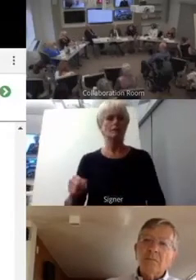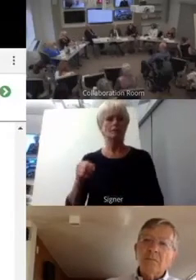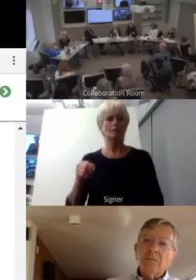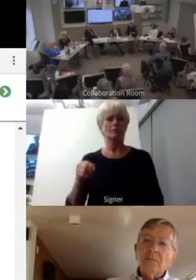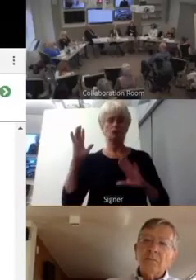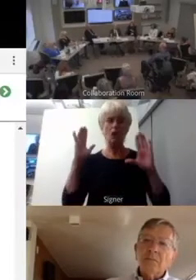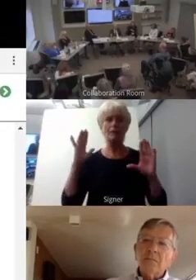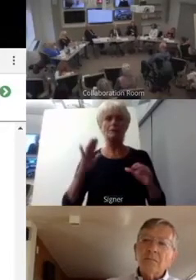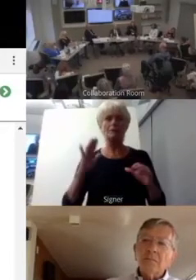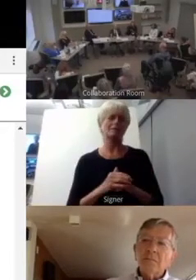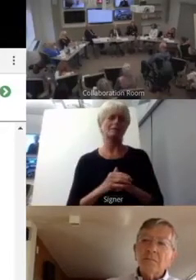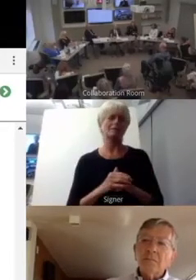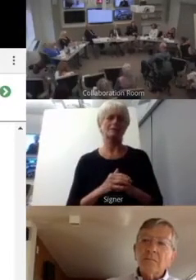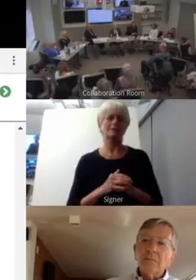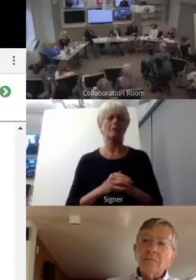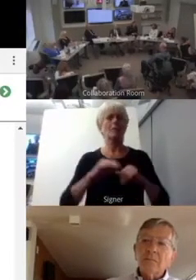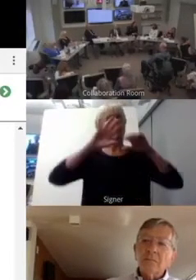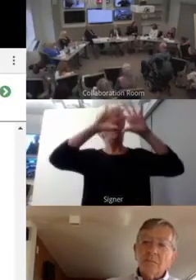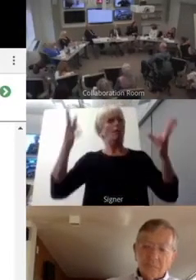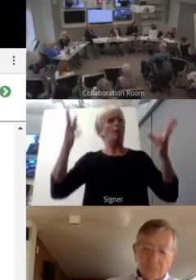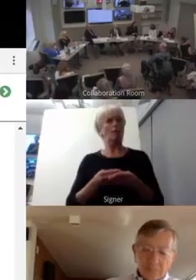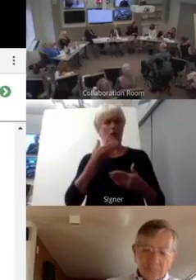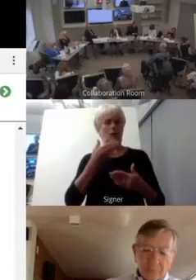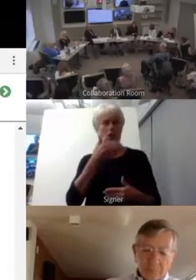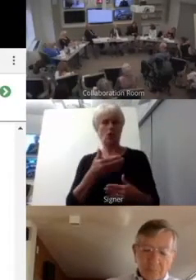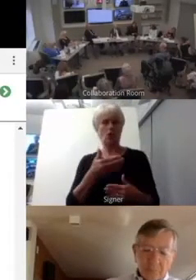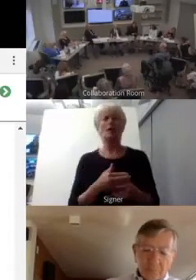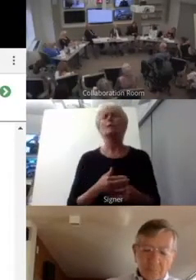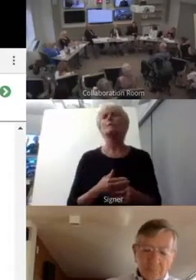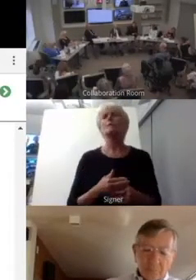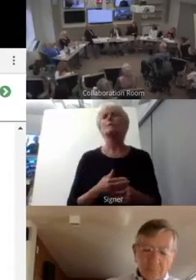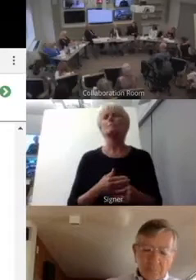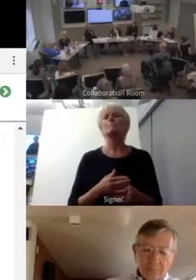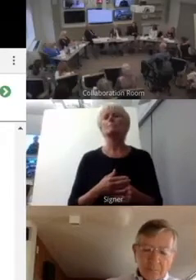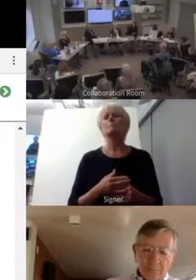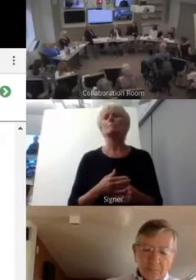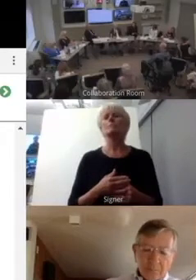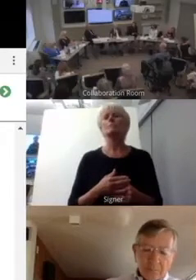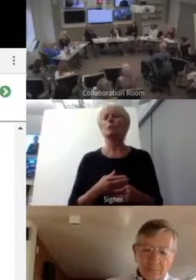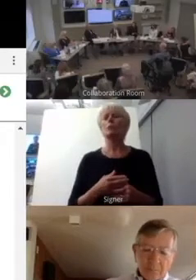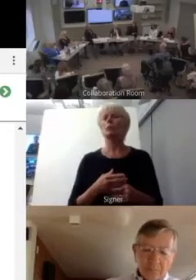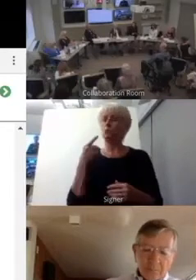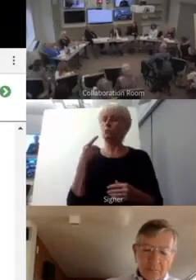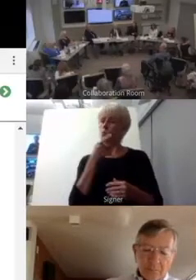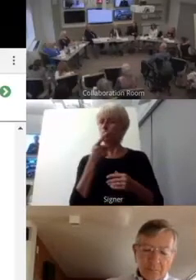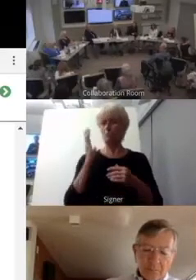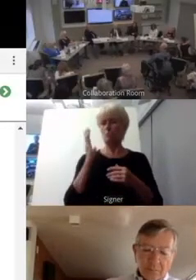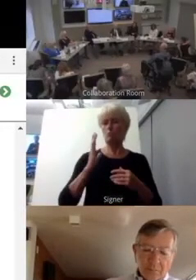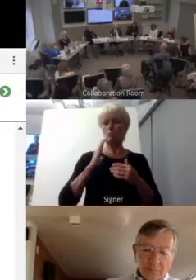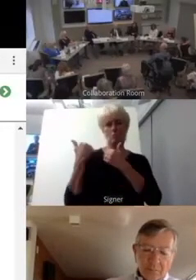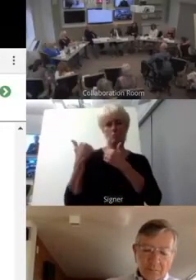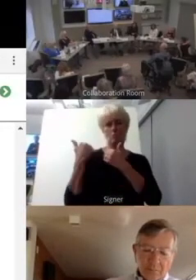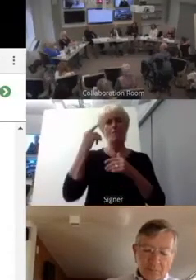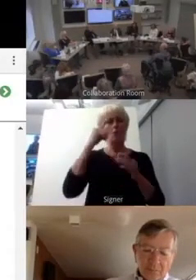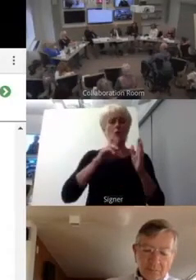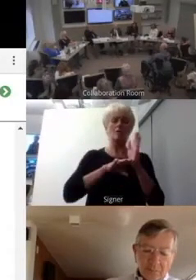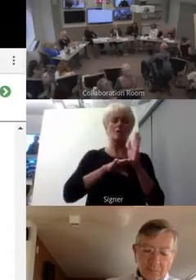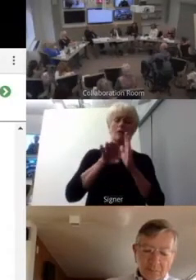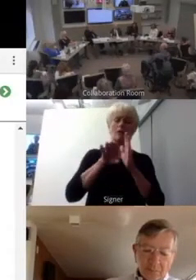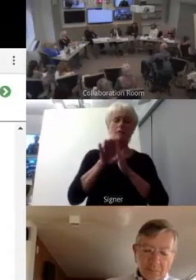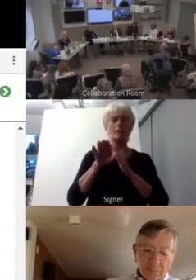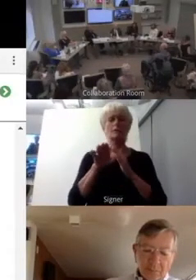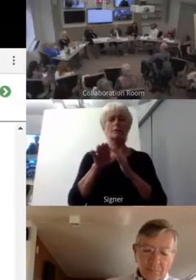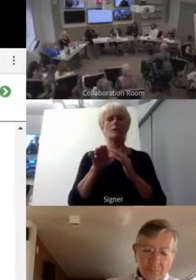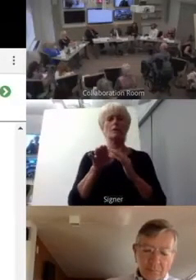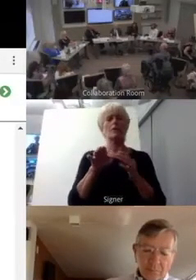So talk to us now. You were responsible for developing and doing the work on the writing of the customer